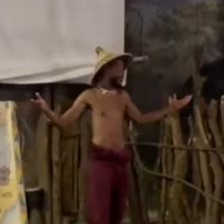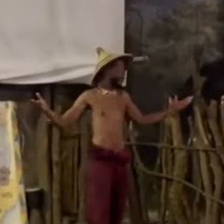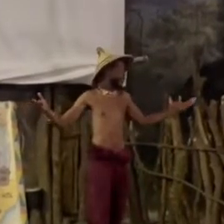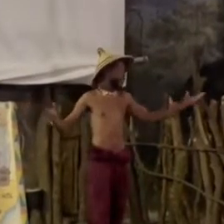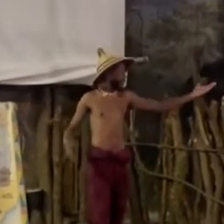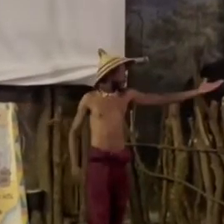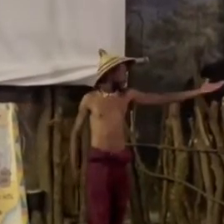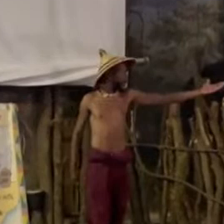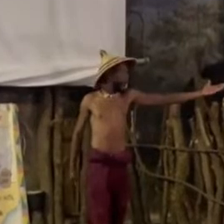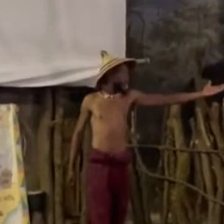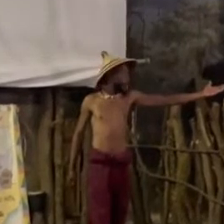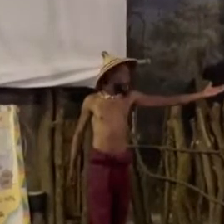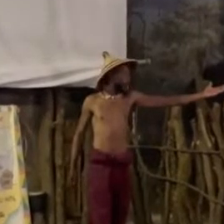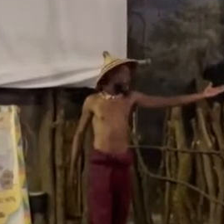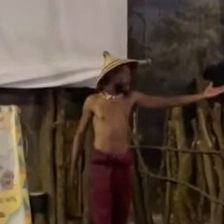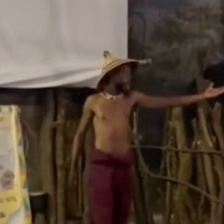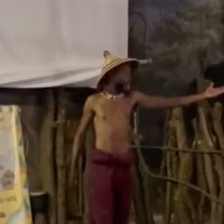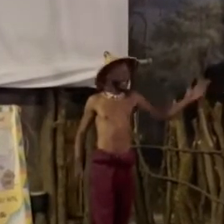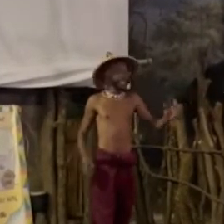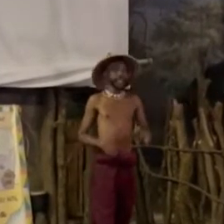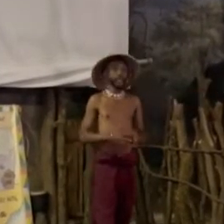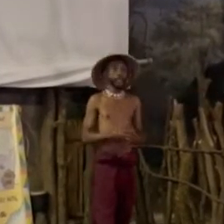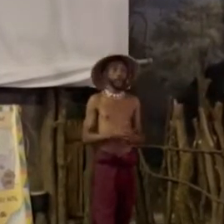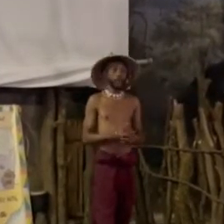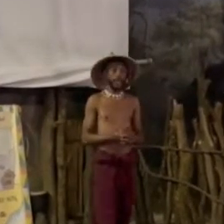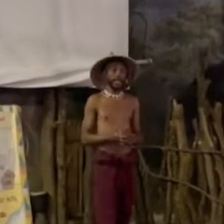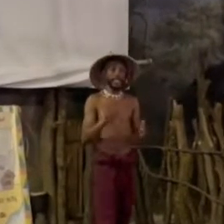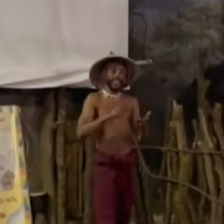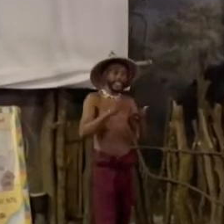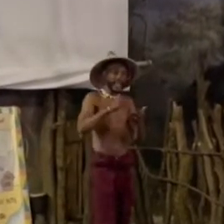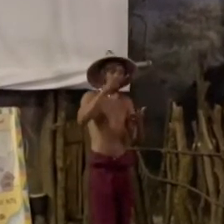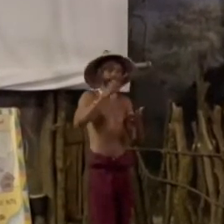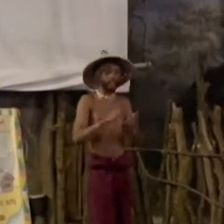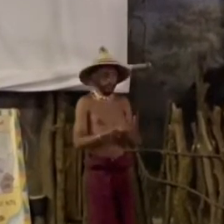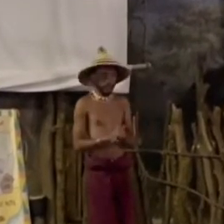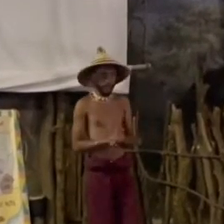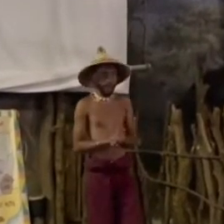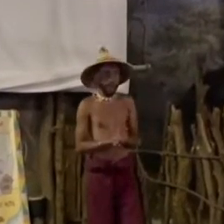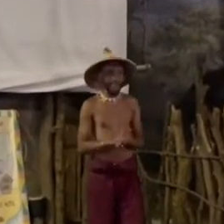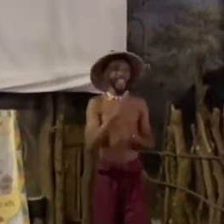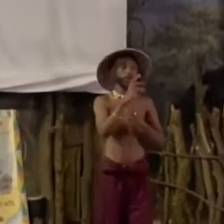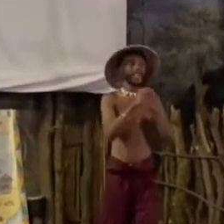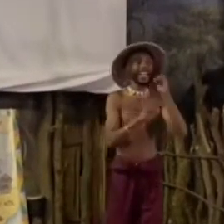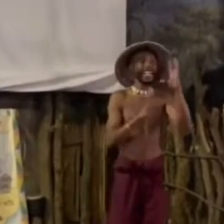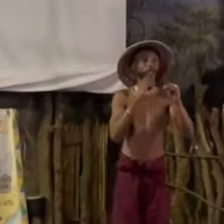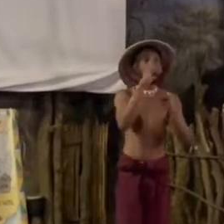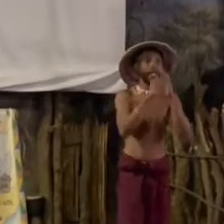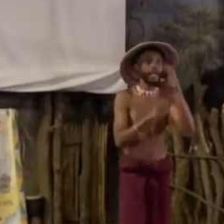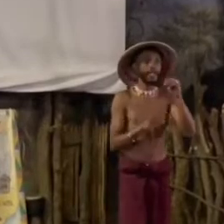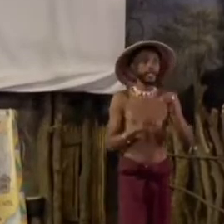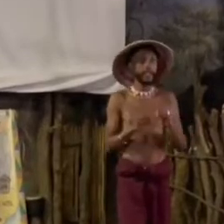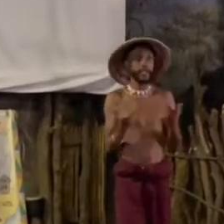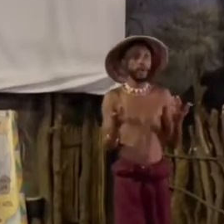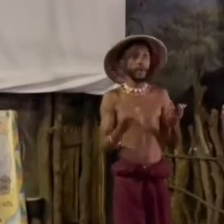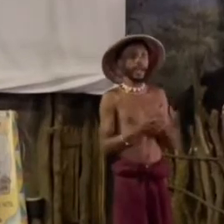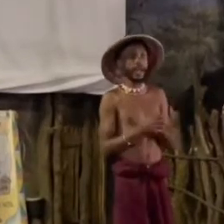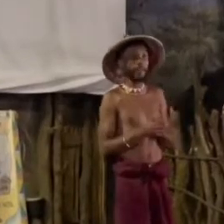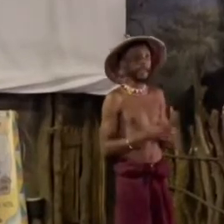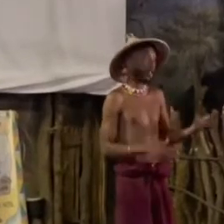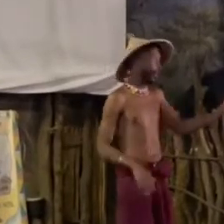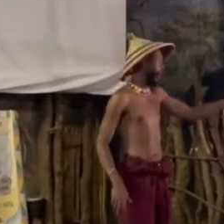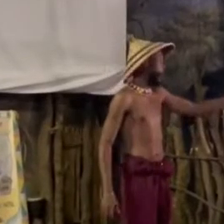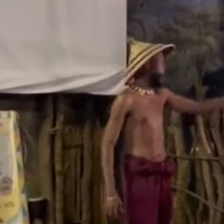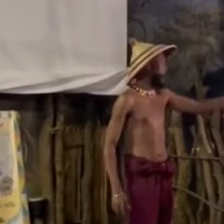is the Ndebele theater. The painted wall over there, it shows you that they are the artistic of South Africa. They use colors to communicate. When